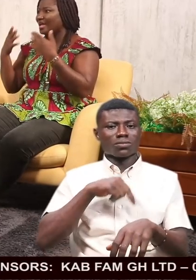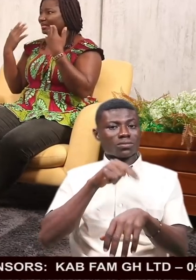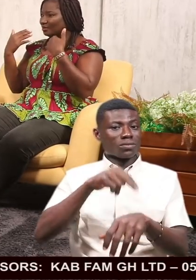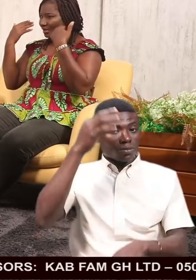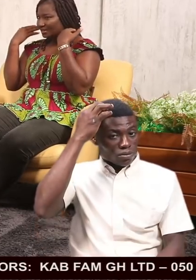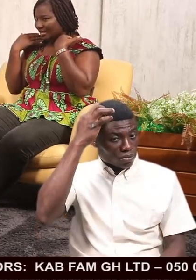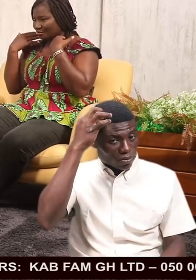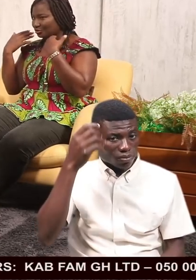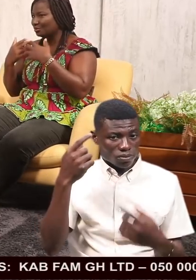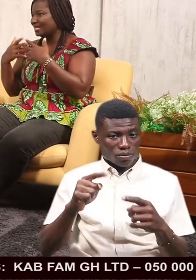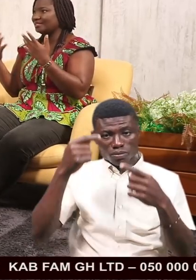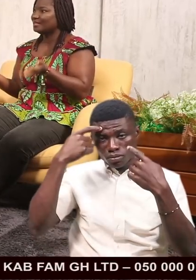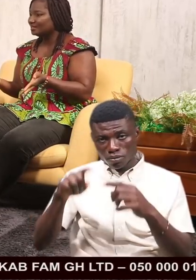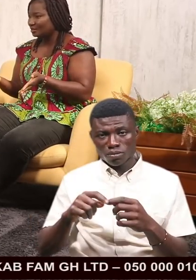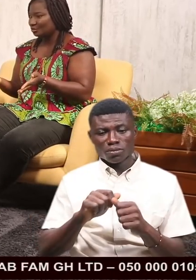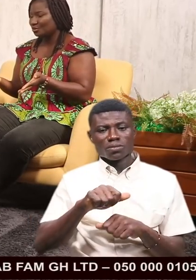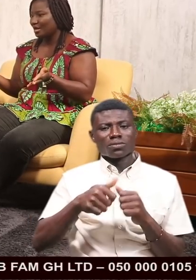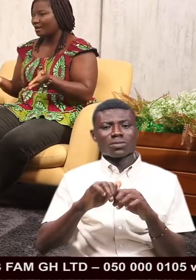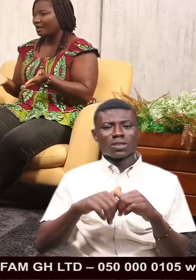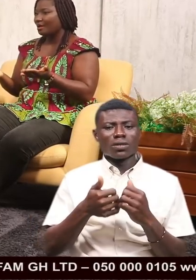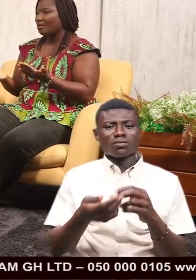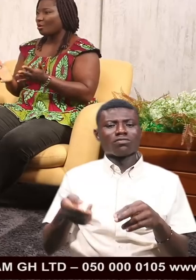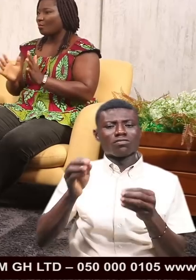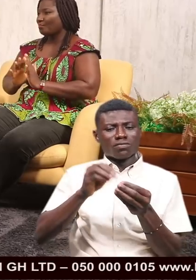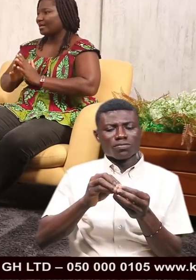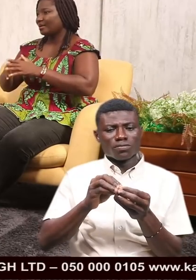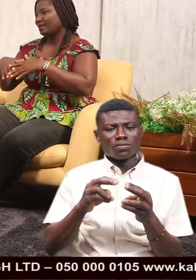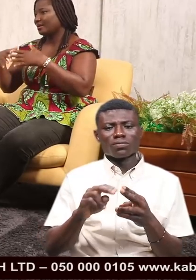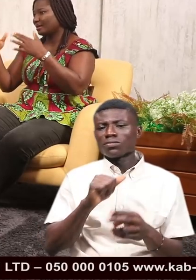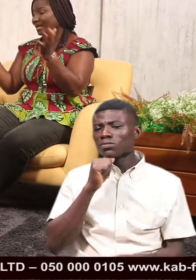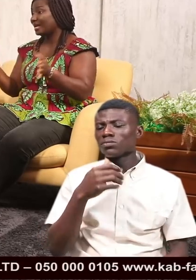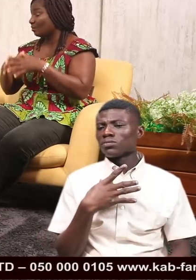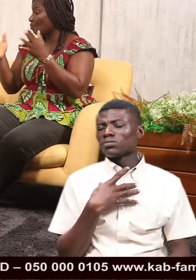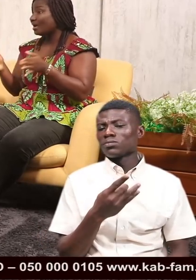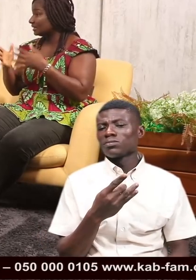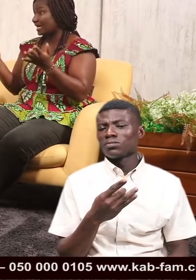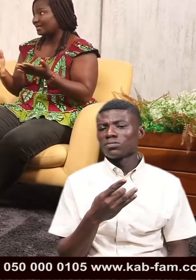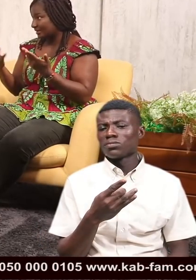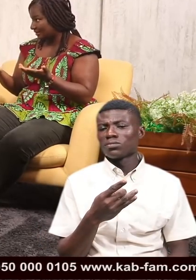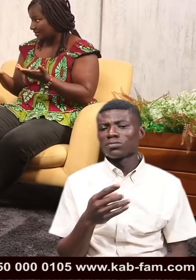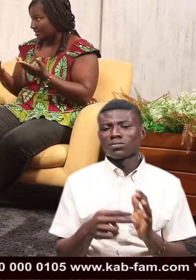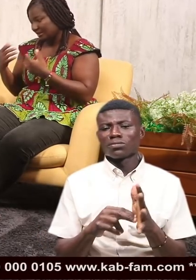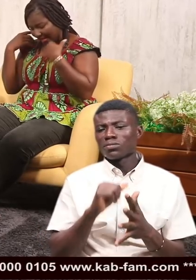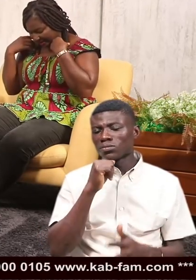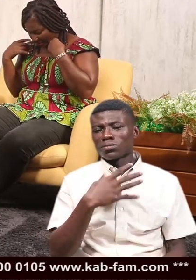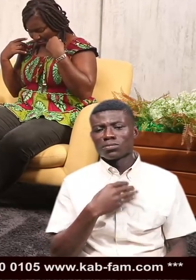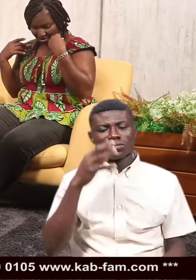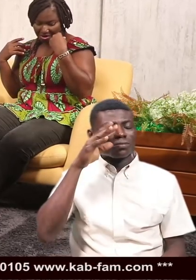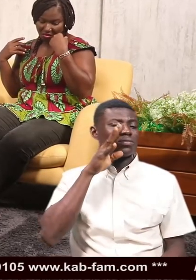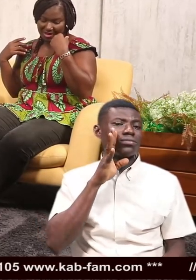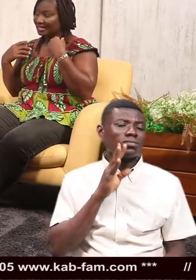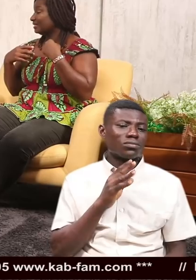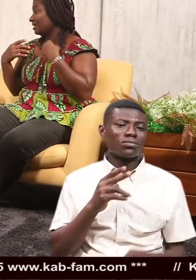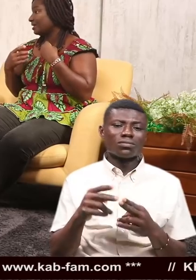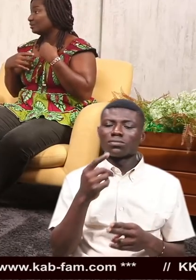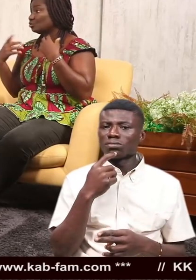Natural. And then when it comes to extensions, so on pair wild colors, I think wake